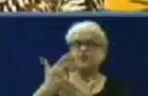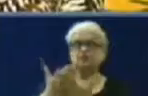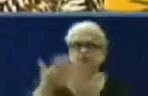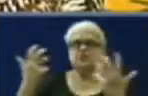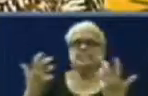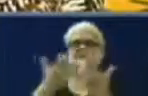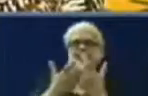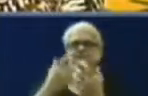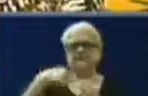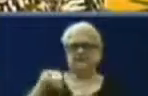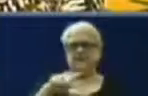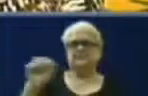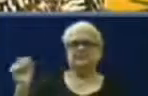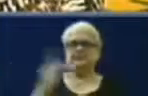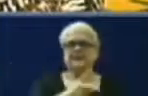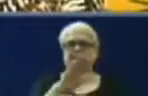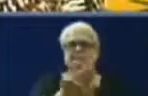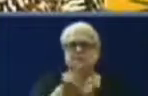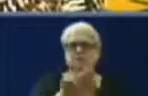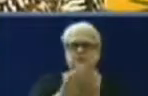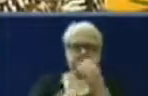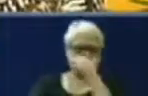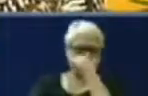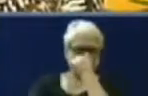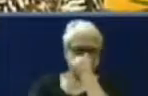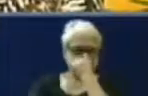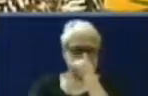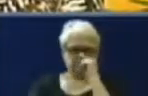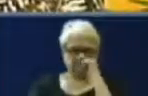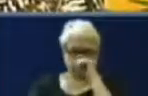pathway for them.